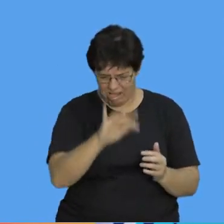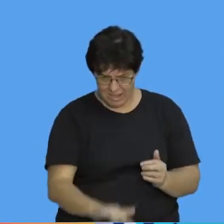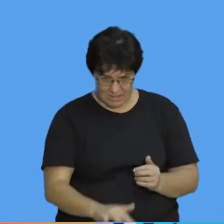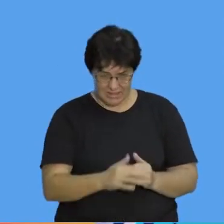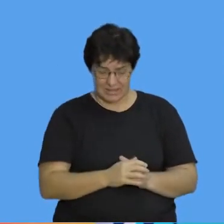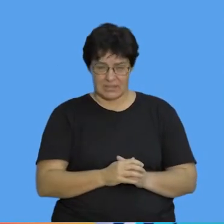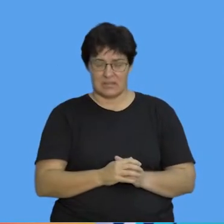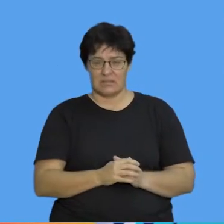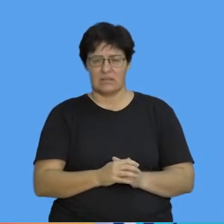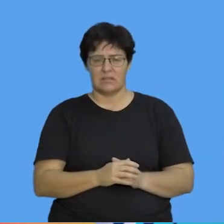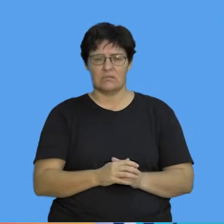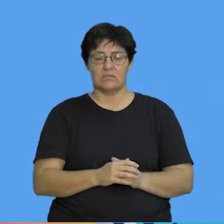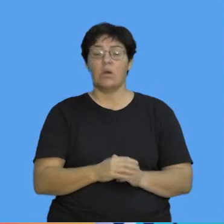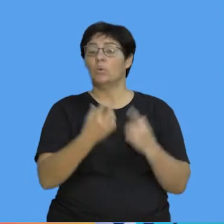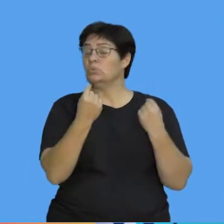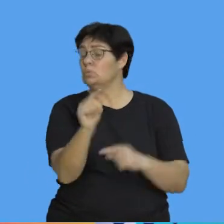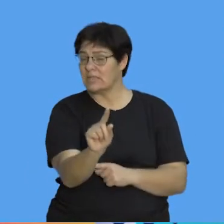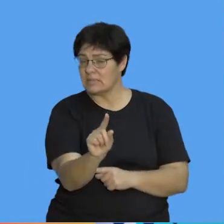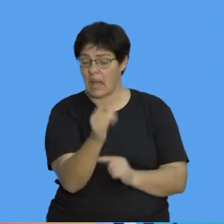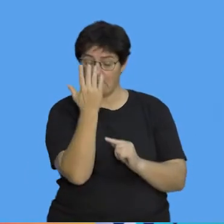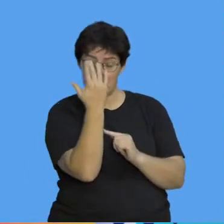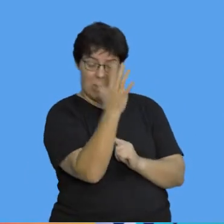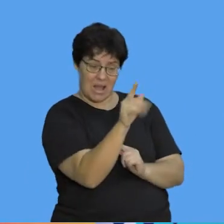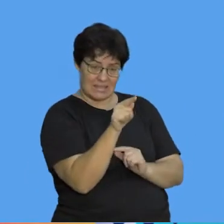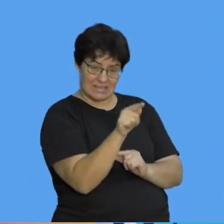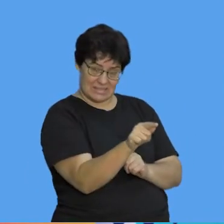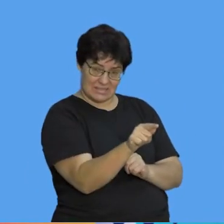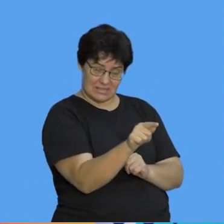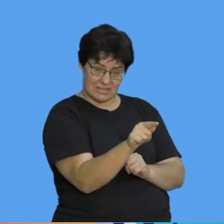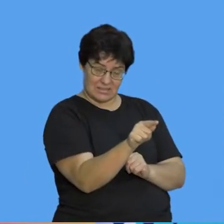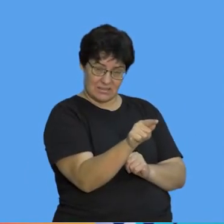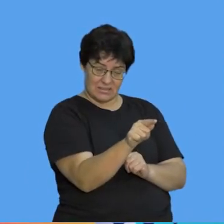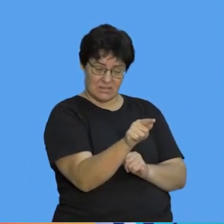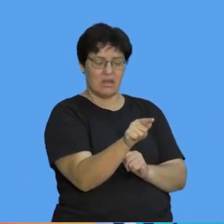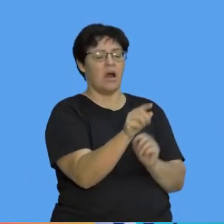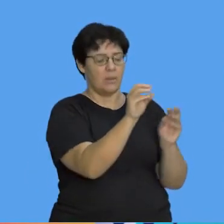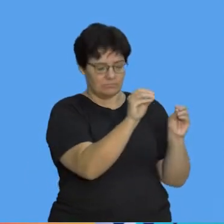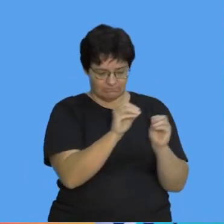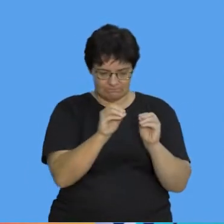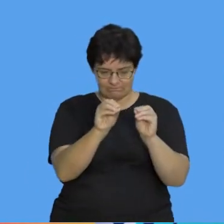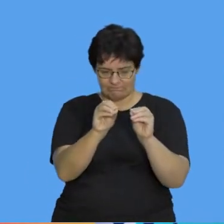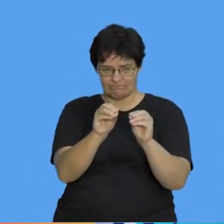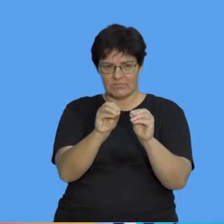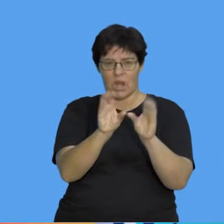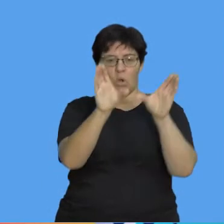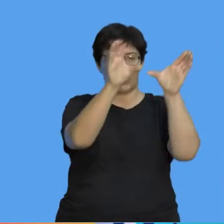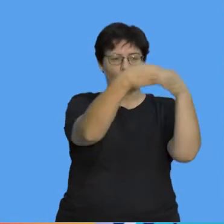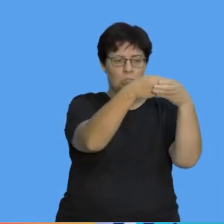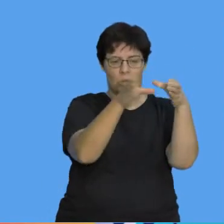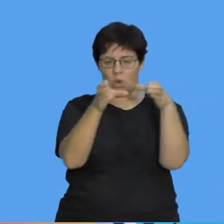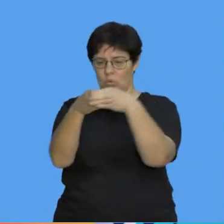at? We're going to take plants and we're going to put them into certain